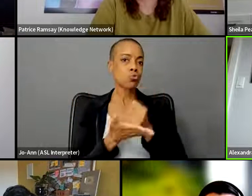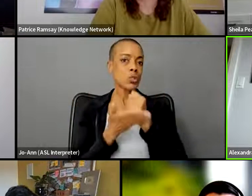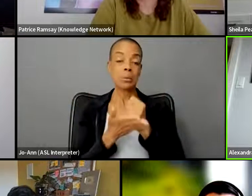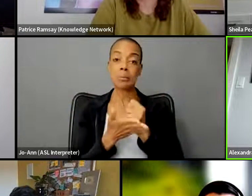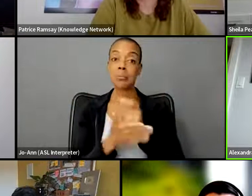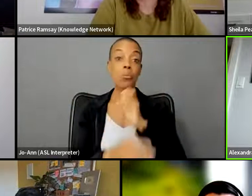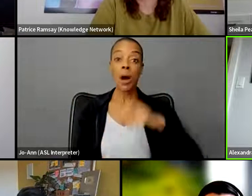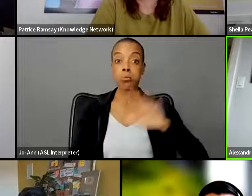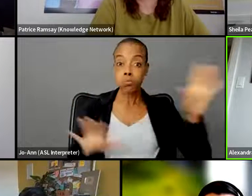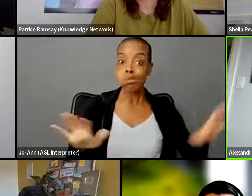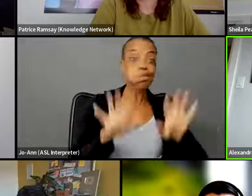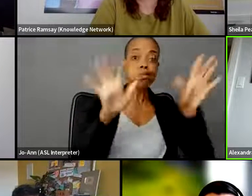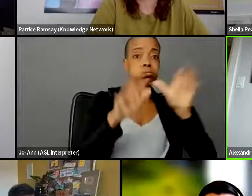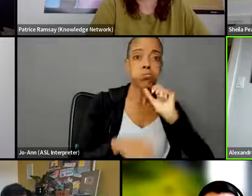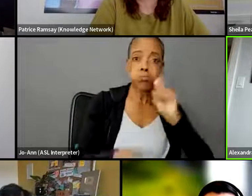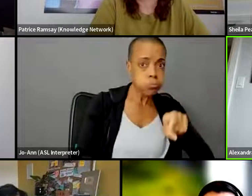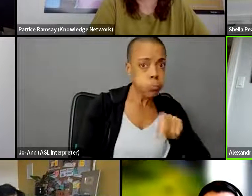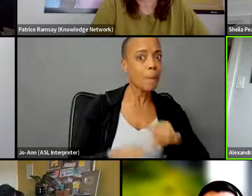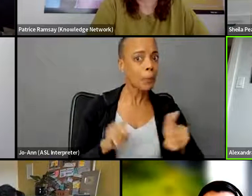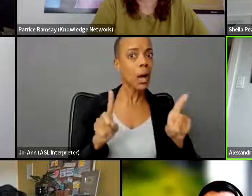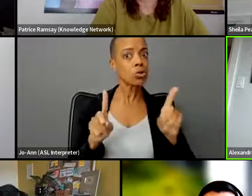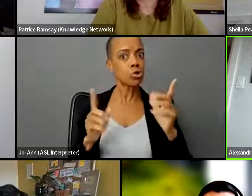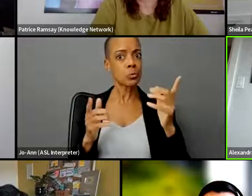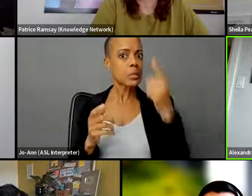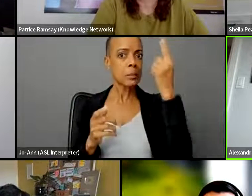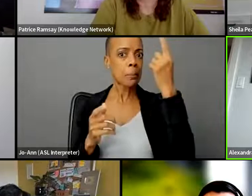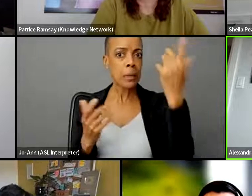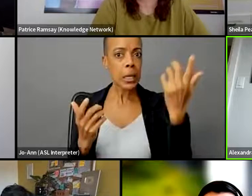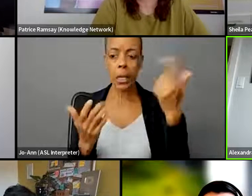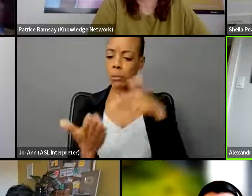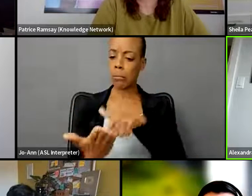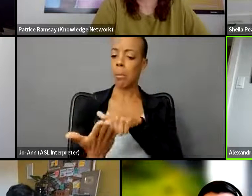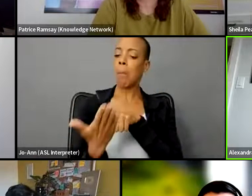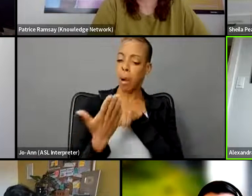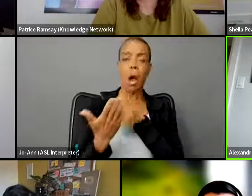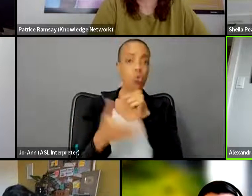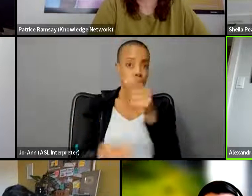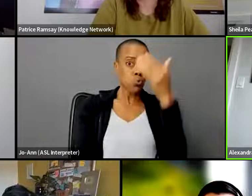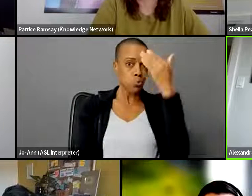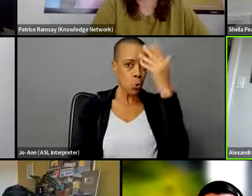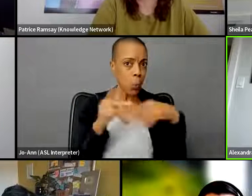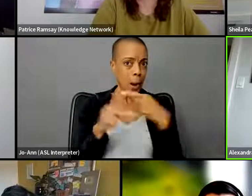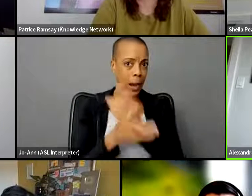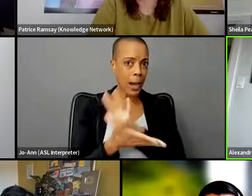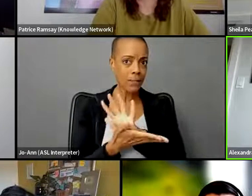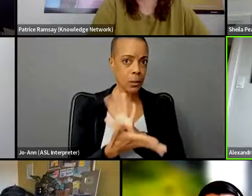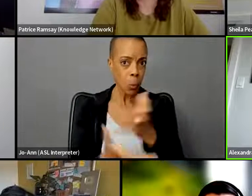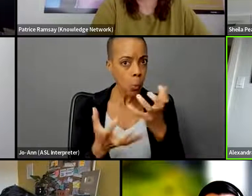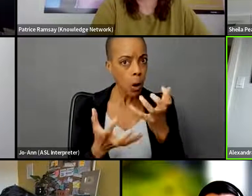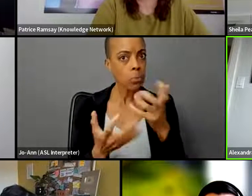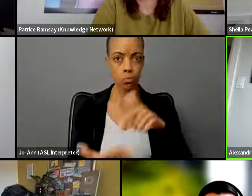visual medium. So we want to get a sense that you know what kind of film you want to make.